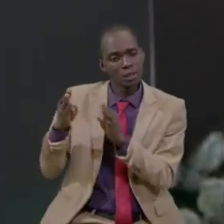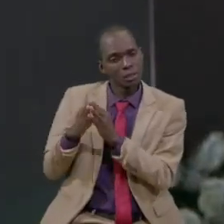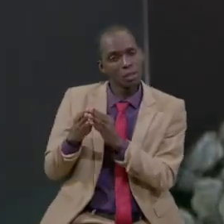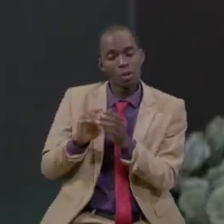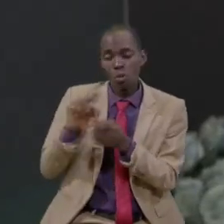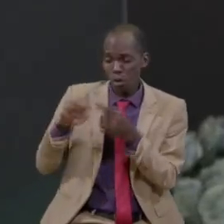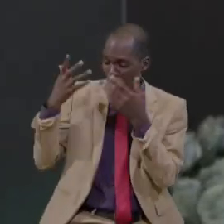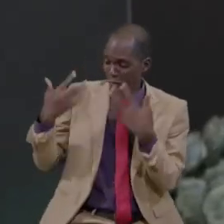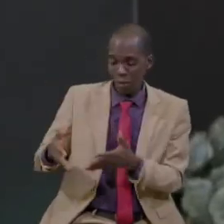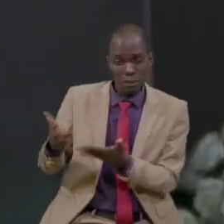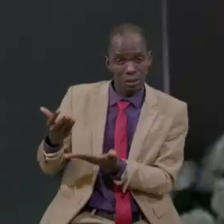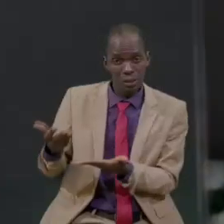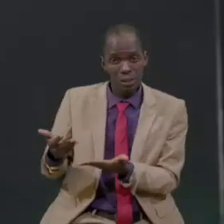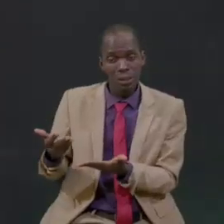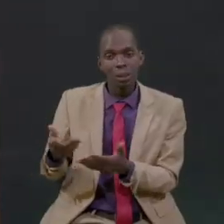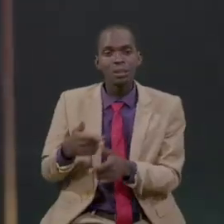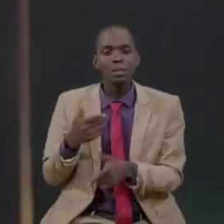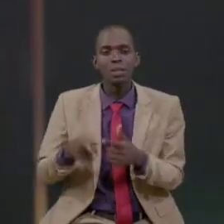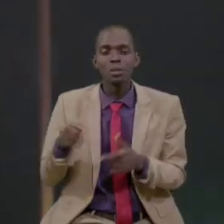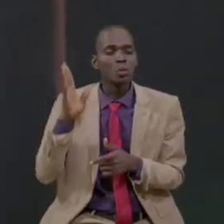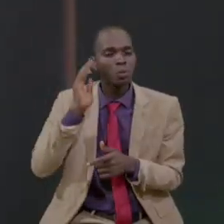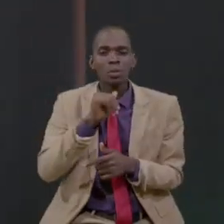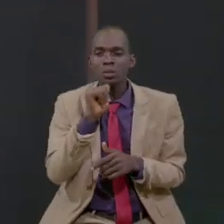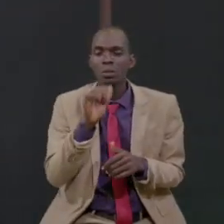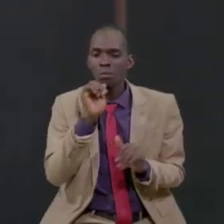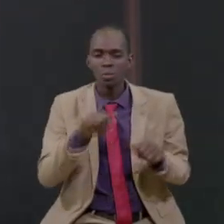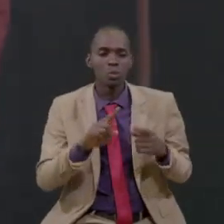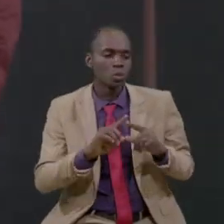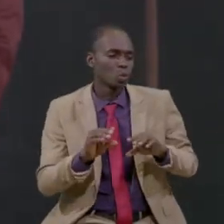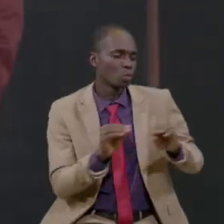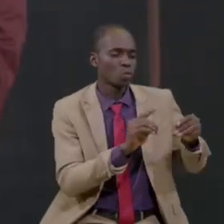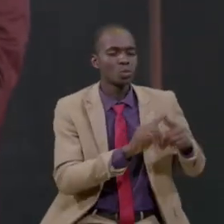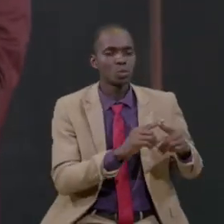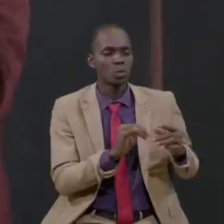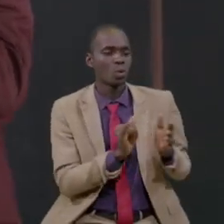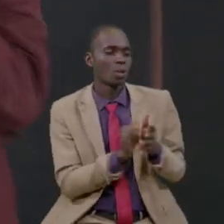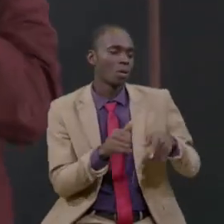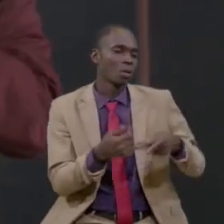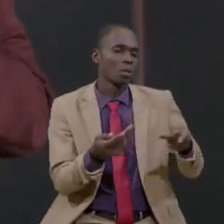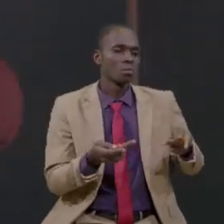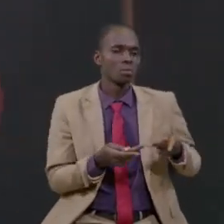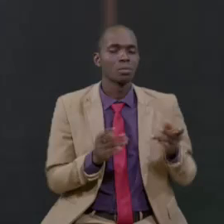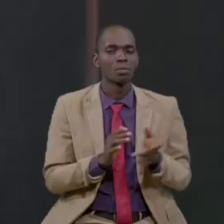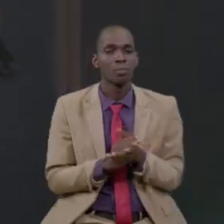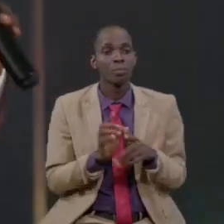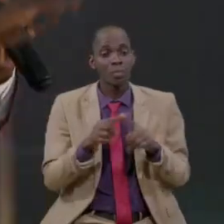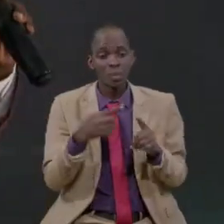to Judea. But witnesses unto me, both, they go